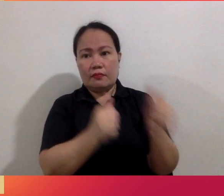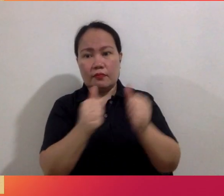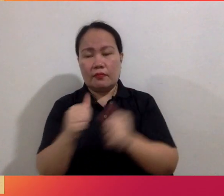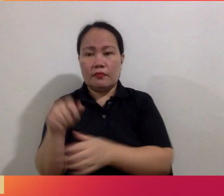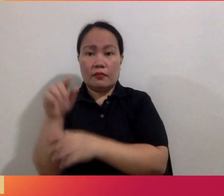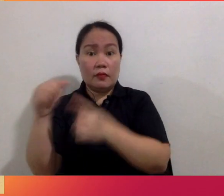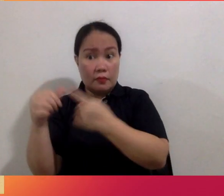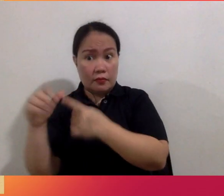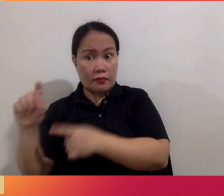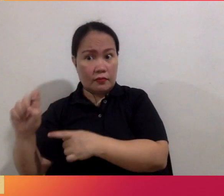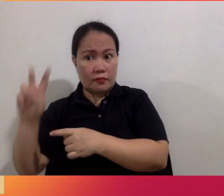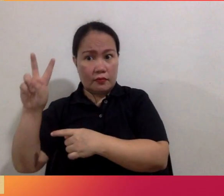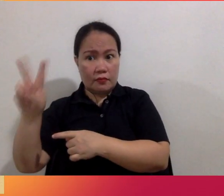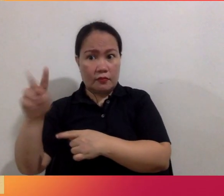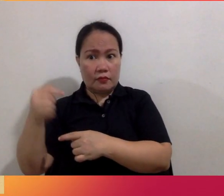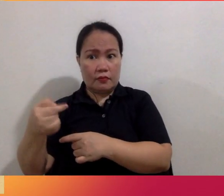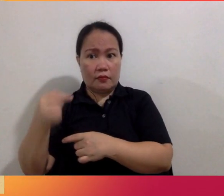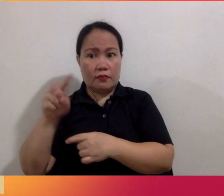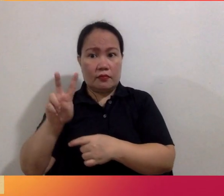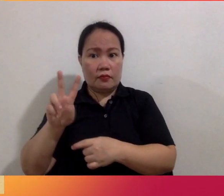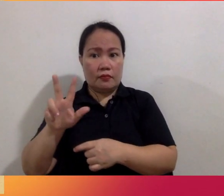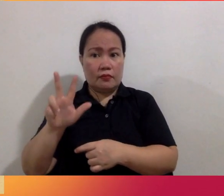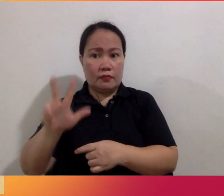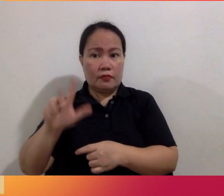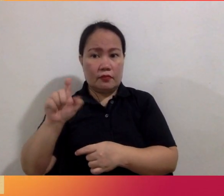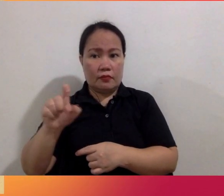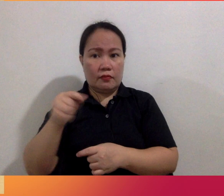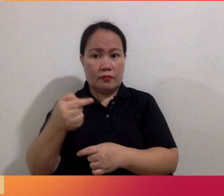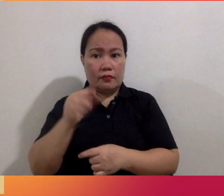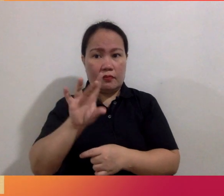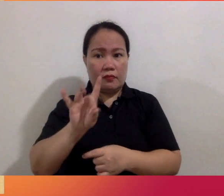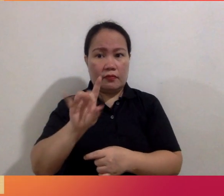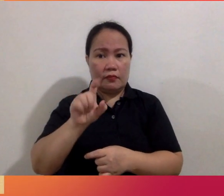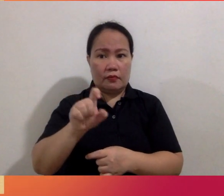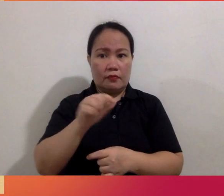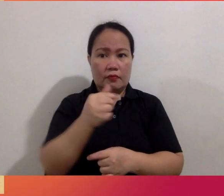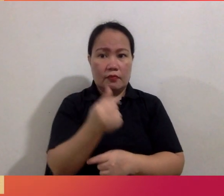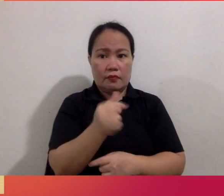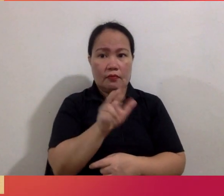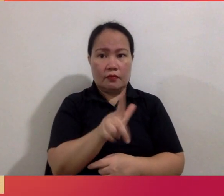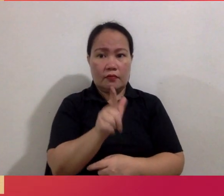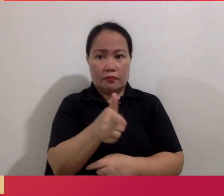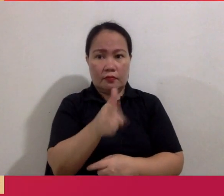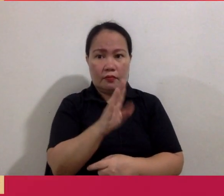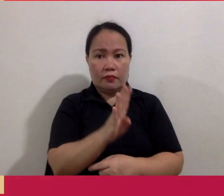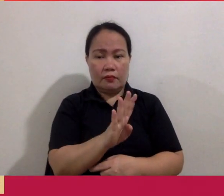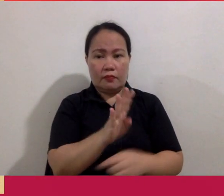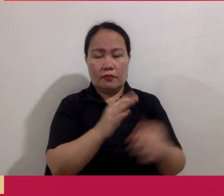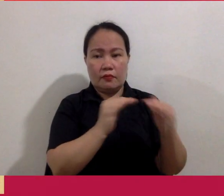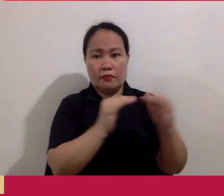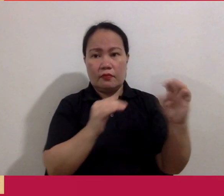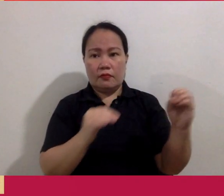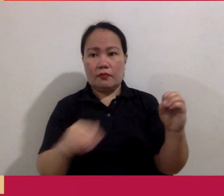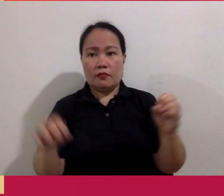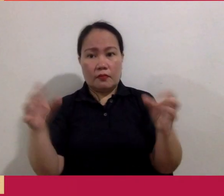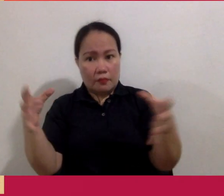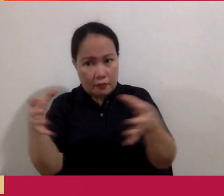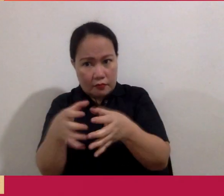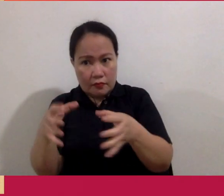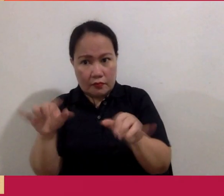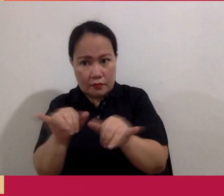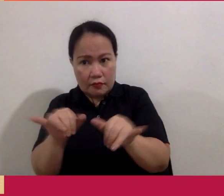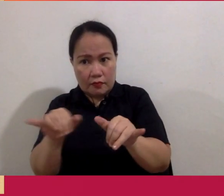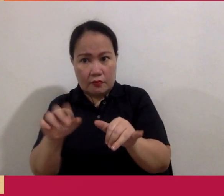So, ayusin lang natin. X squared minus 3x minus 8x plus 24. Combine natin si